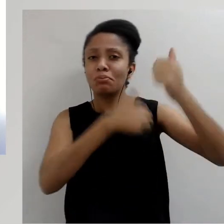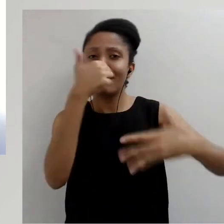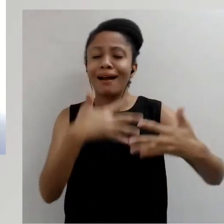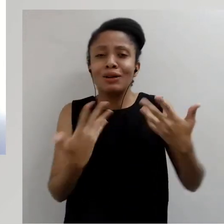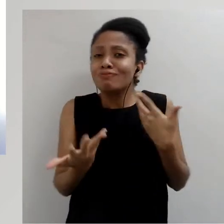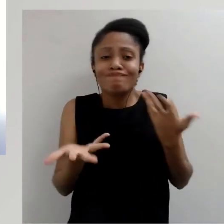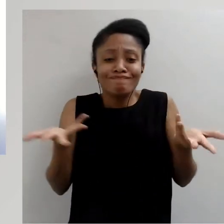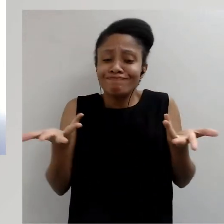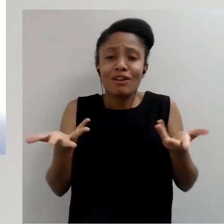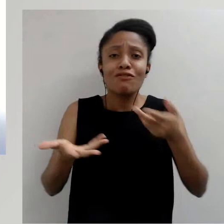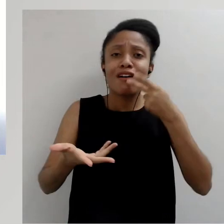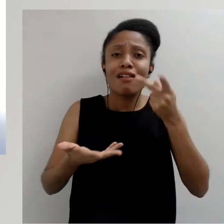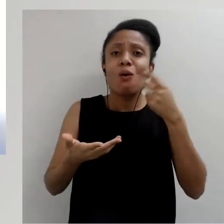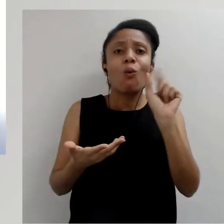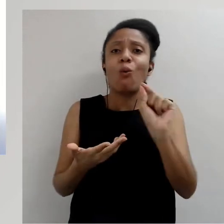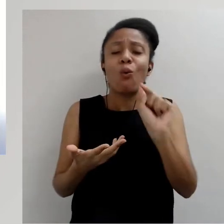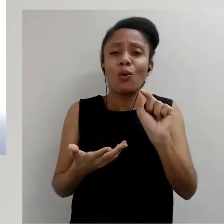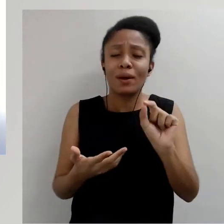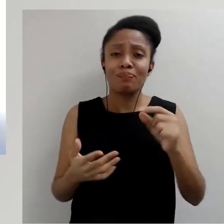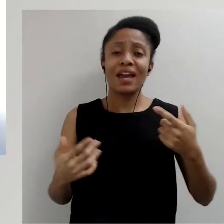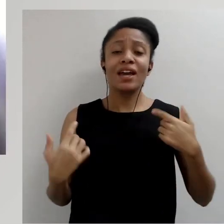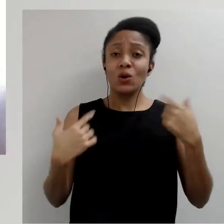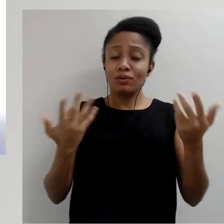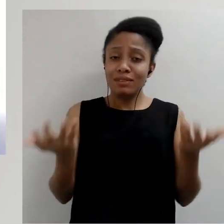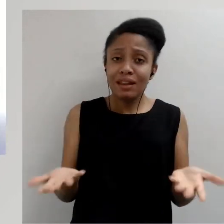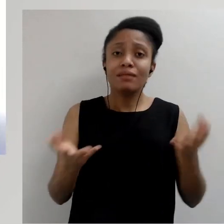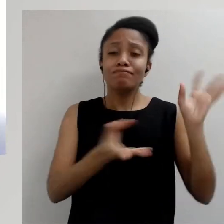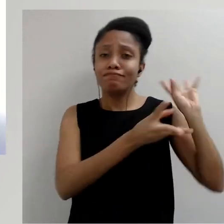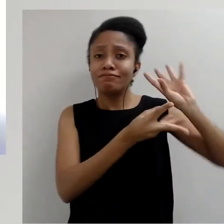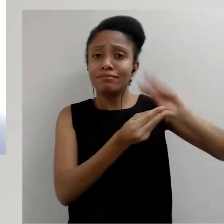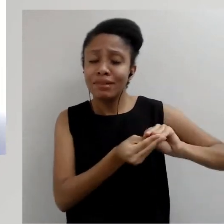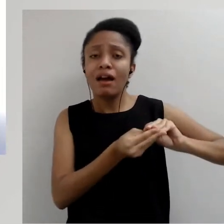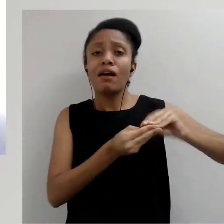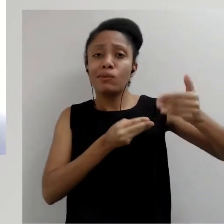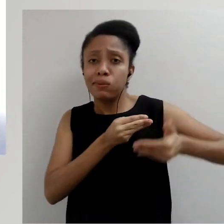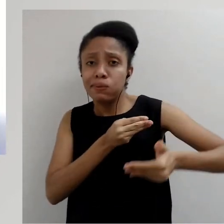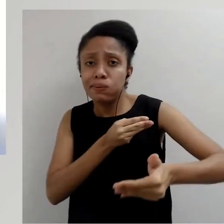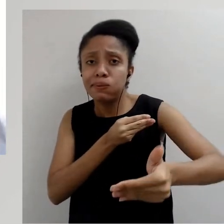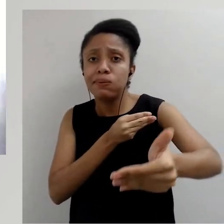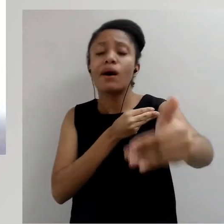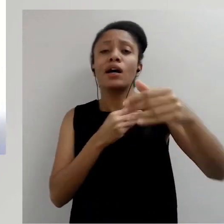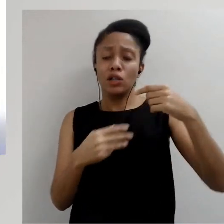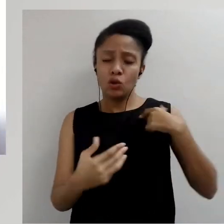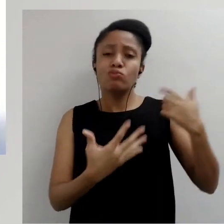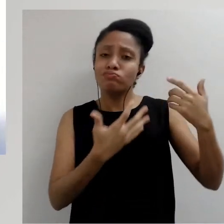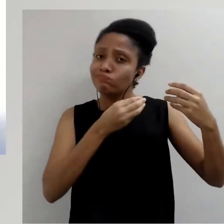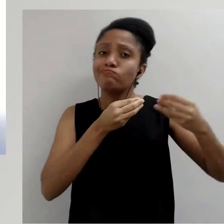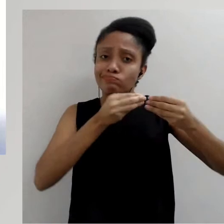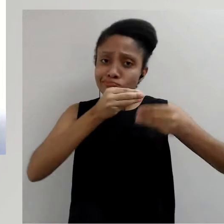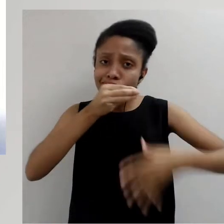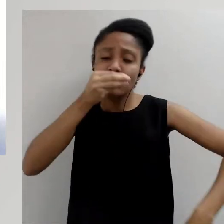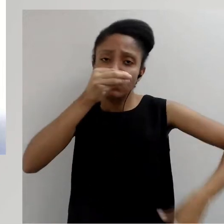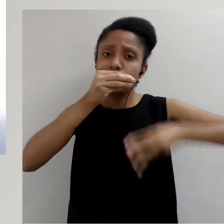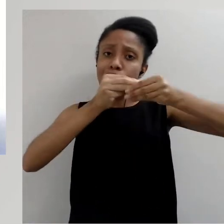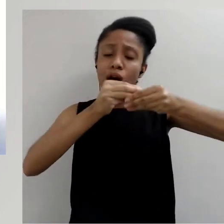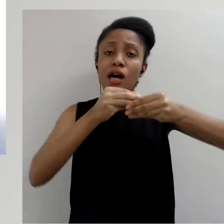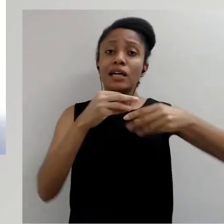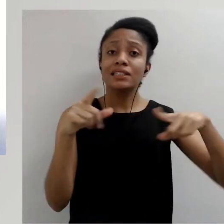to bring here, but I can make everything that was said